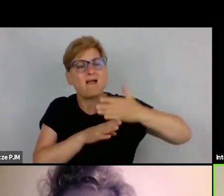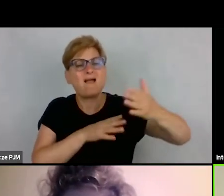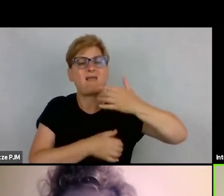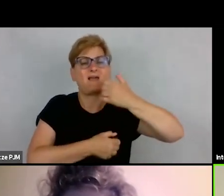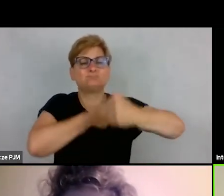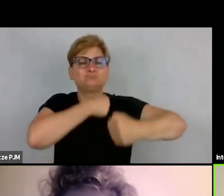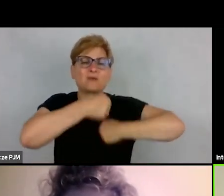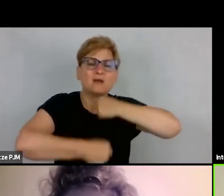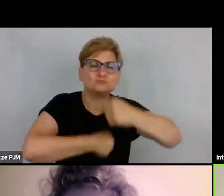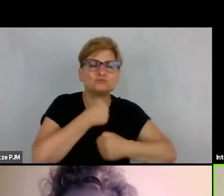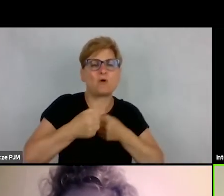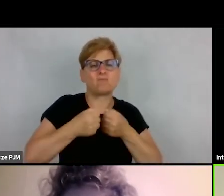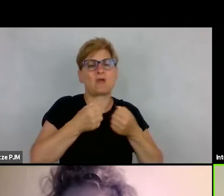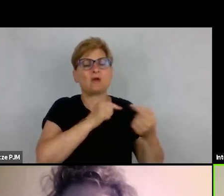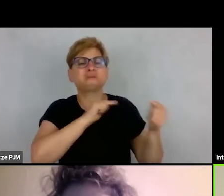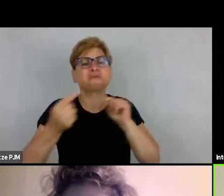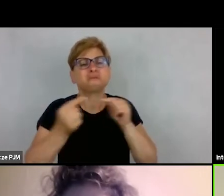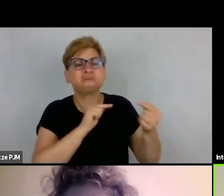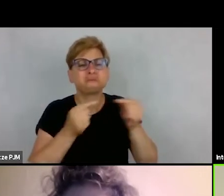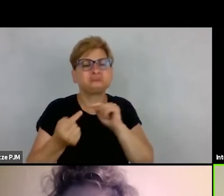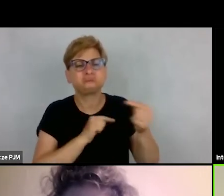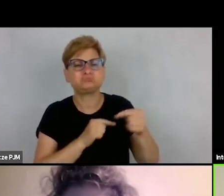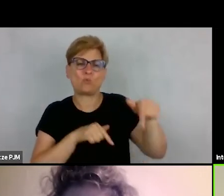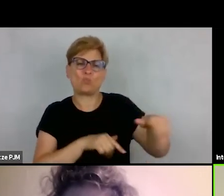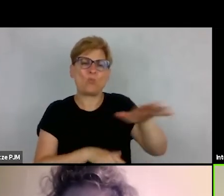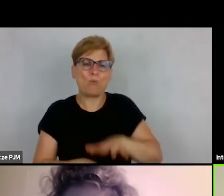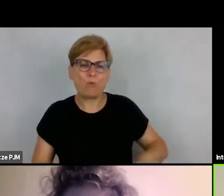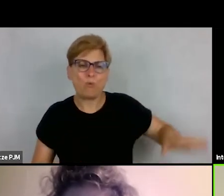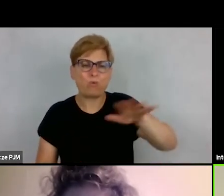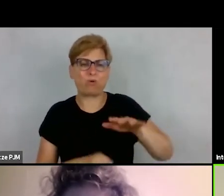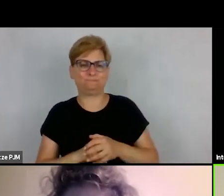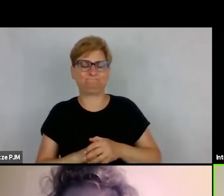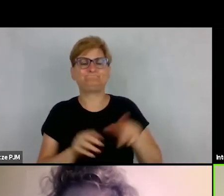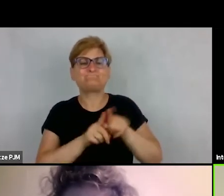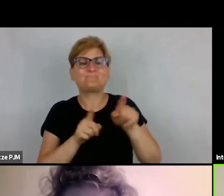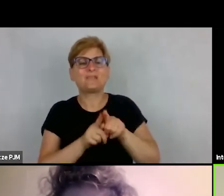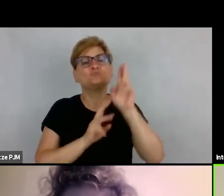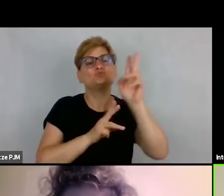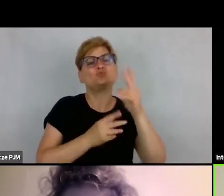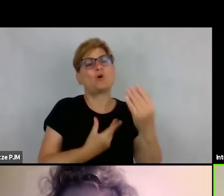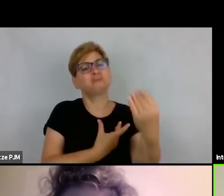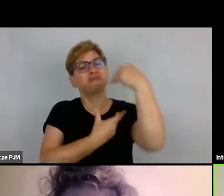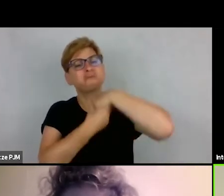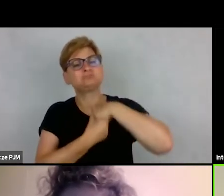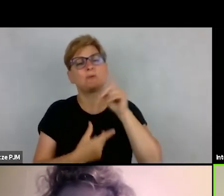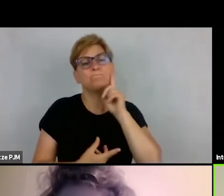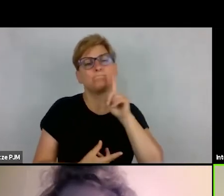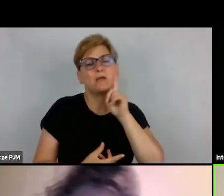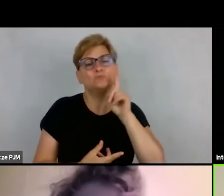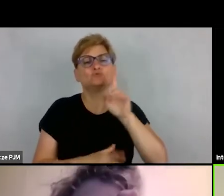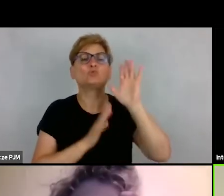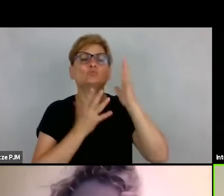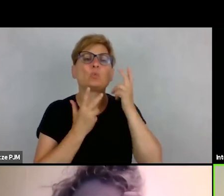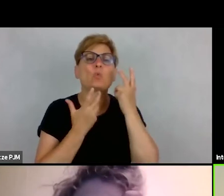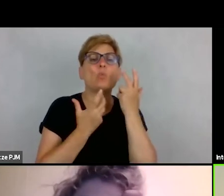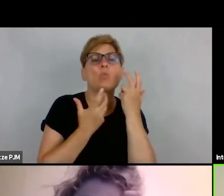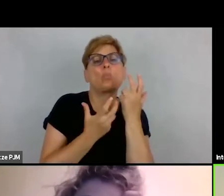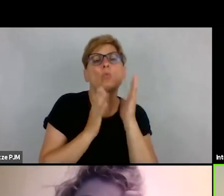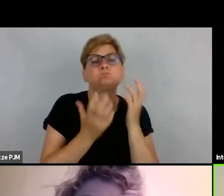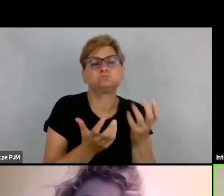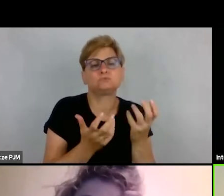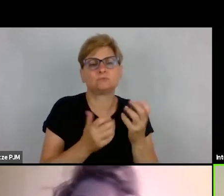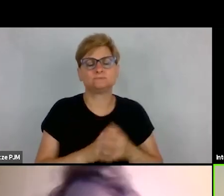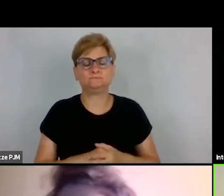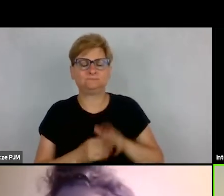did step forward. Often also engaging, you know, existing structures, traditional